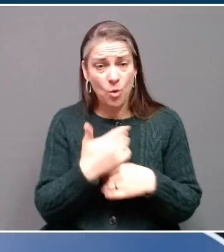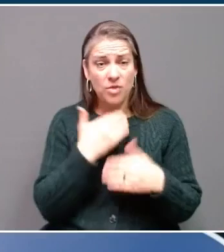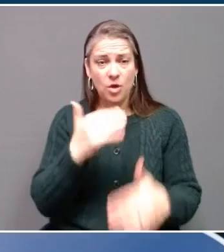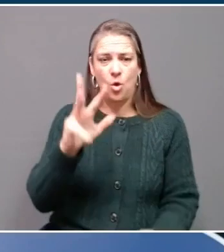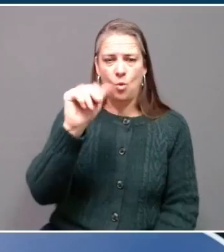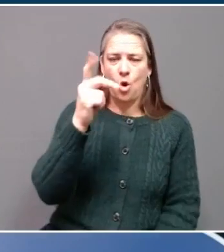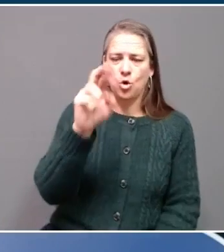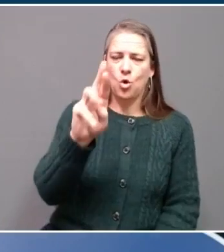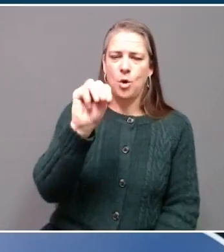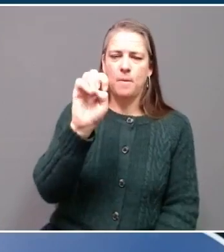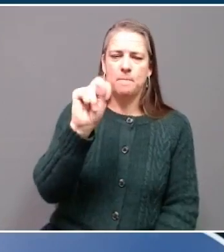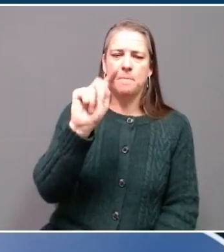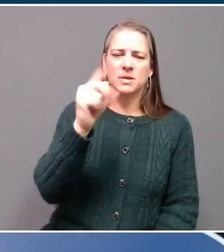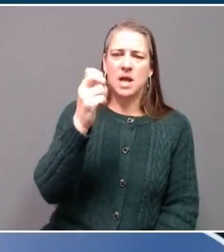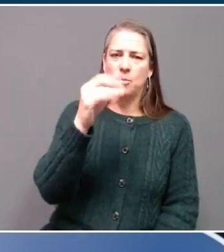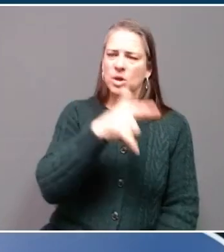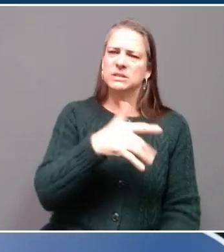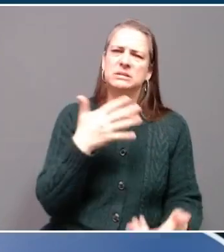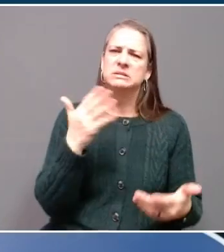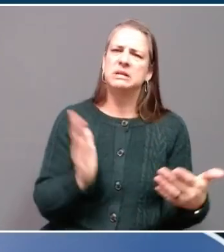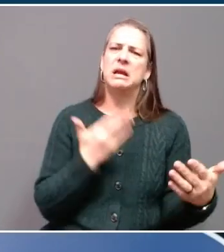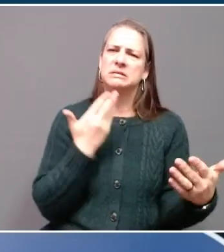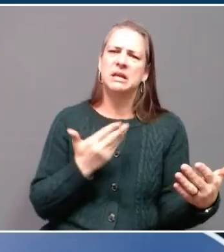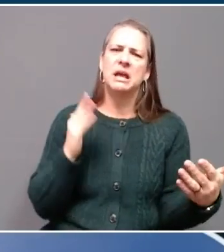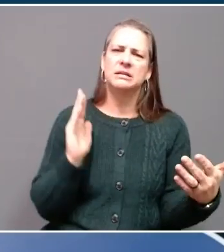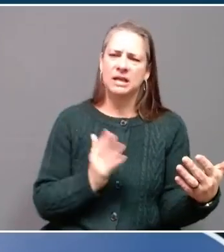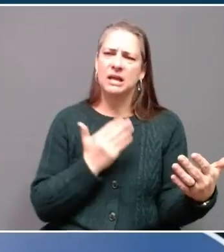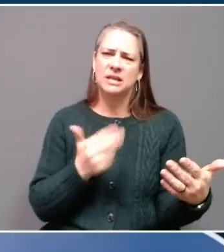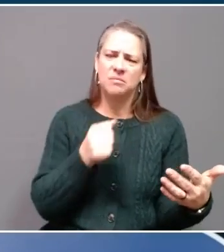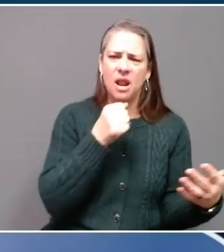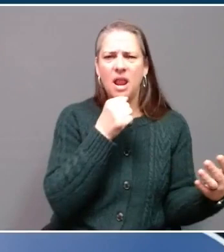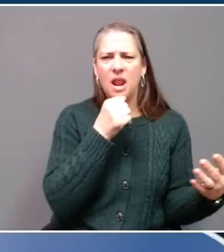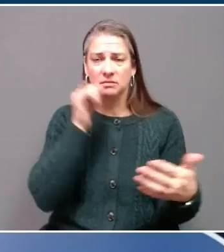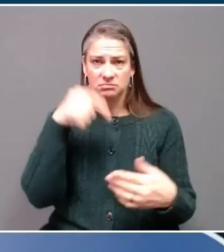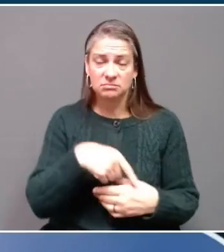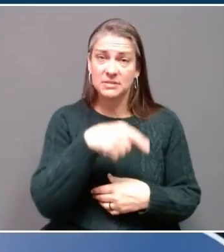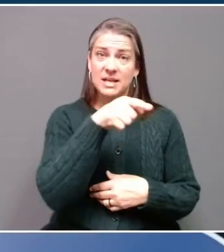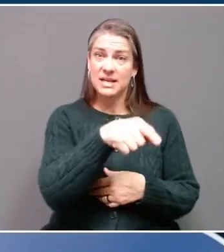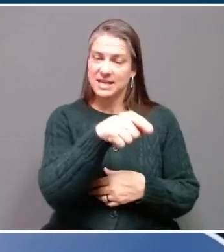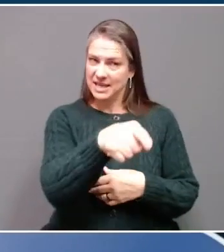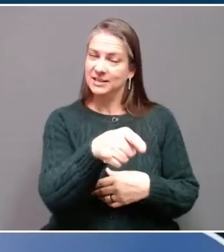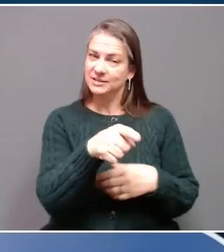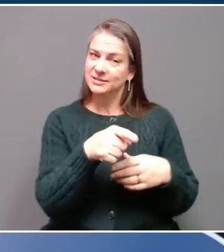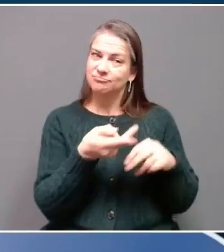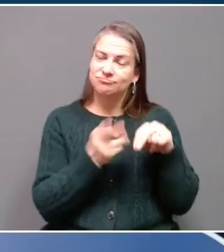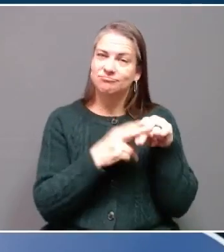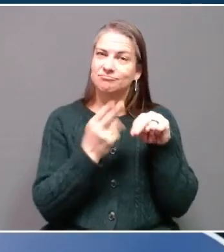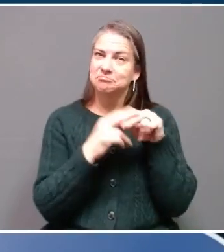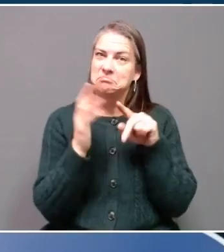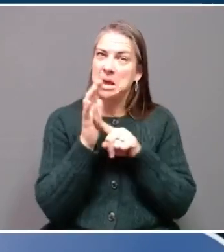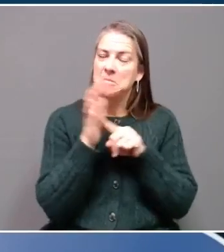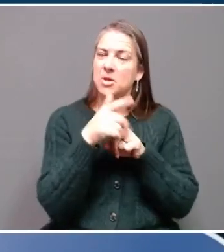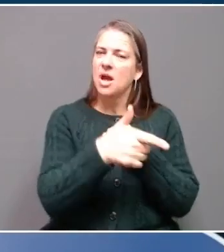his musical talents through several moving performances. This is a guy whose star is on the rise in the country